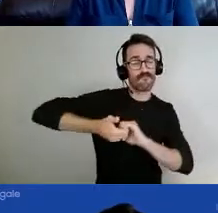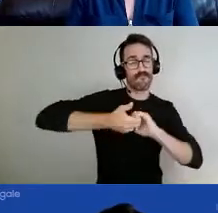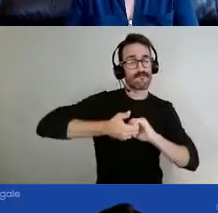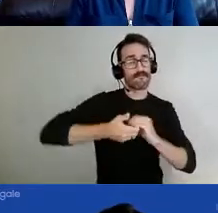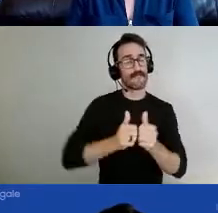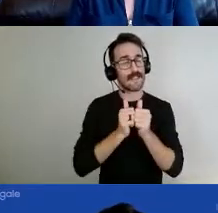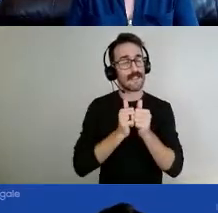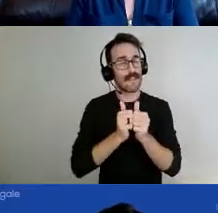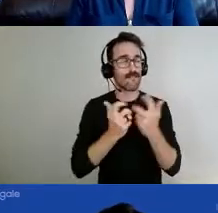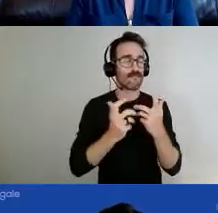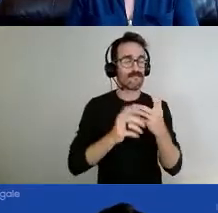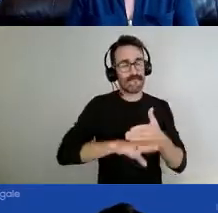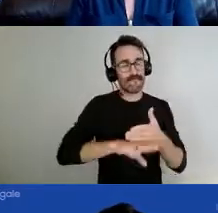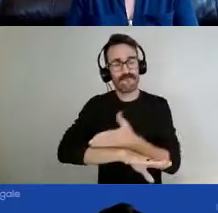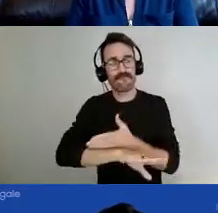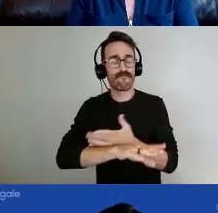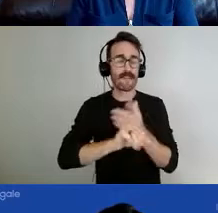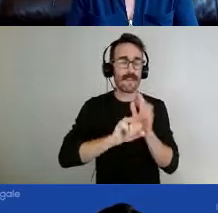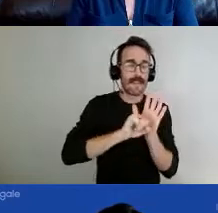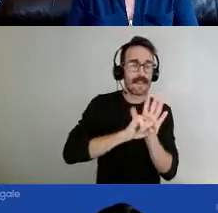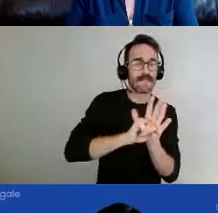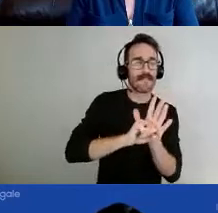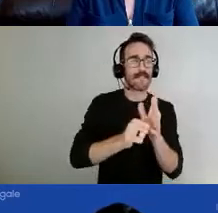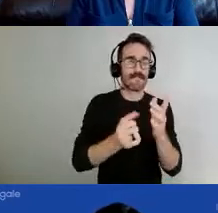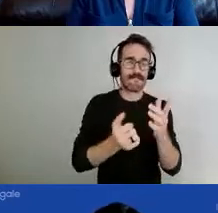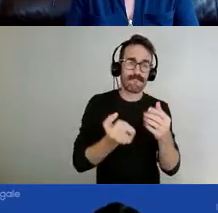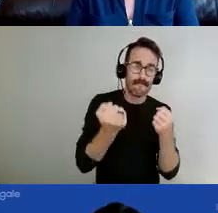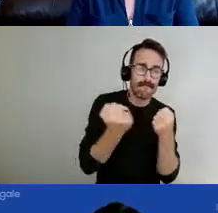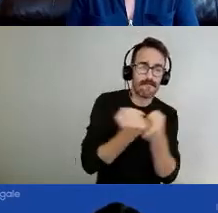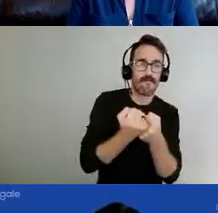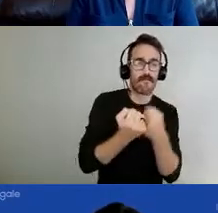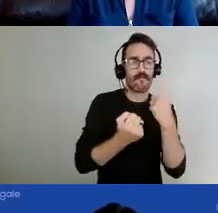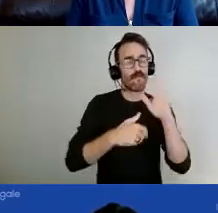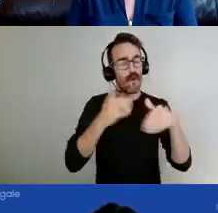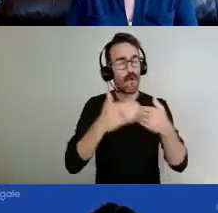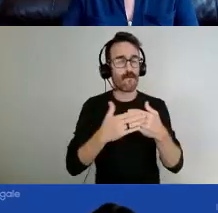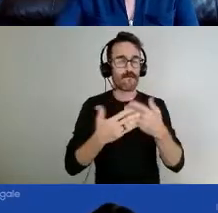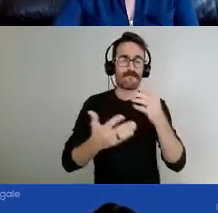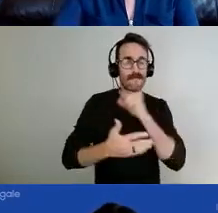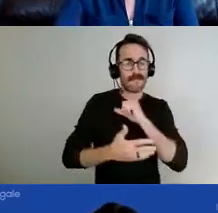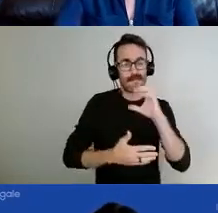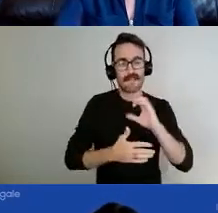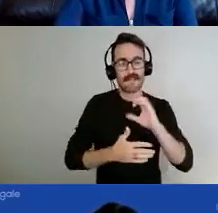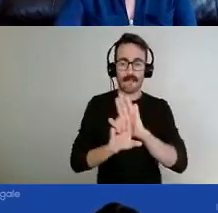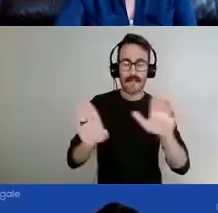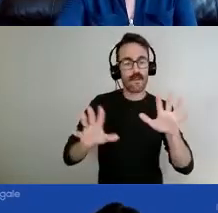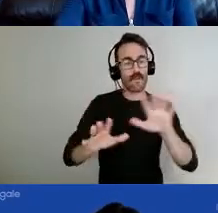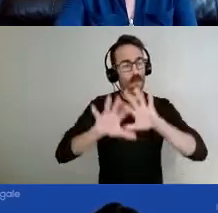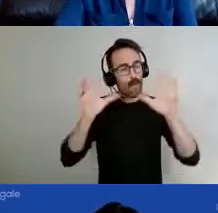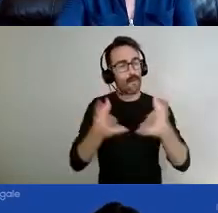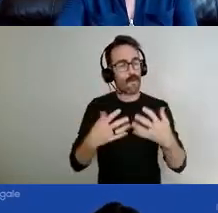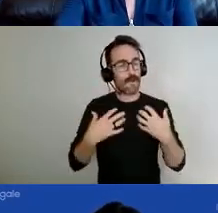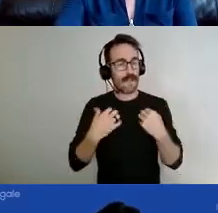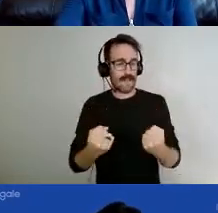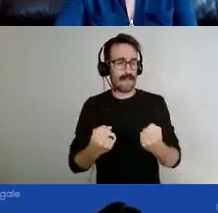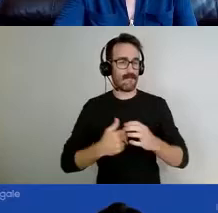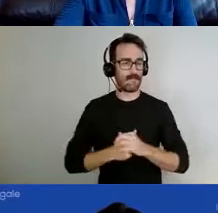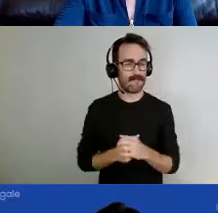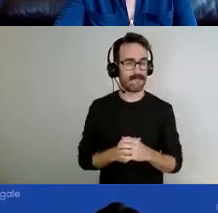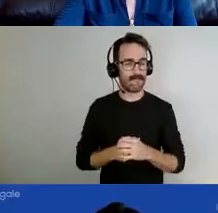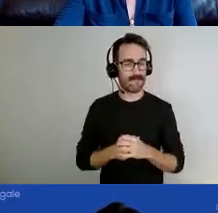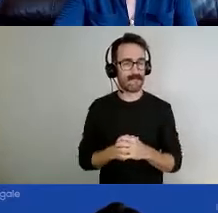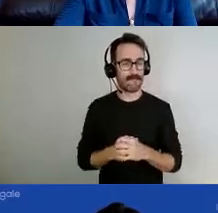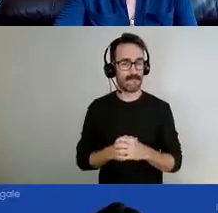and do advocacy and coordination of services to improve the health and well-being of older adults in our society and